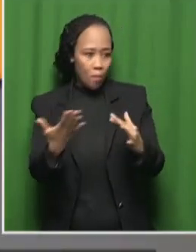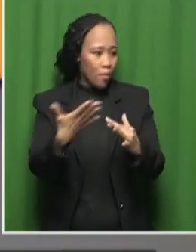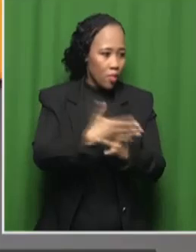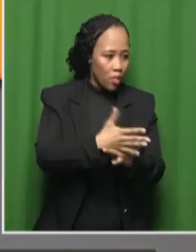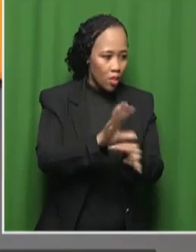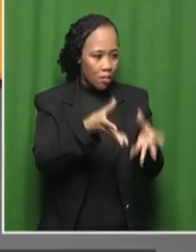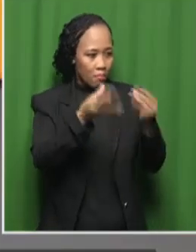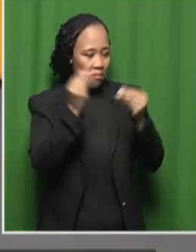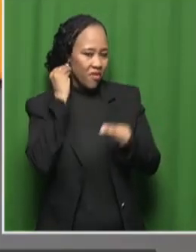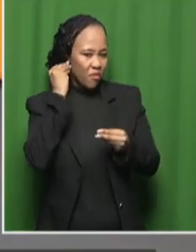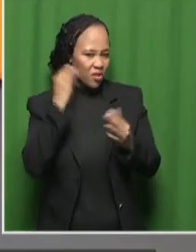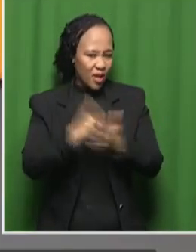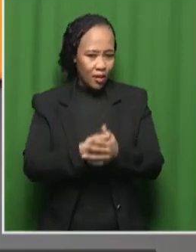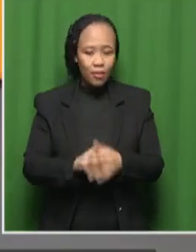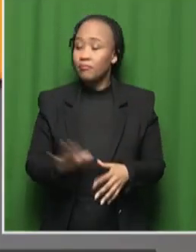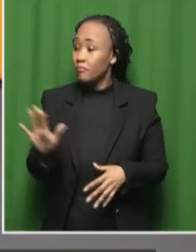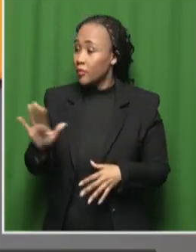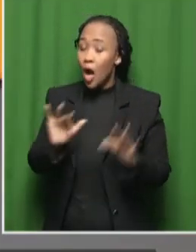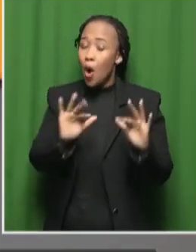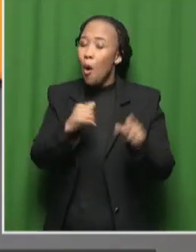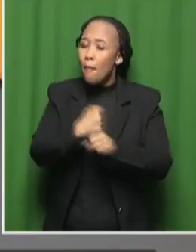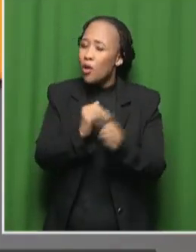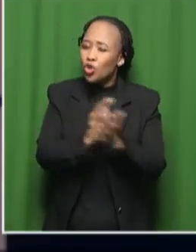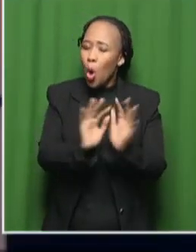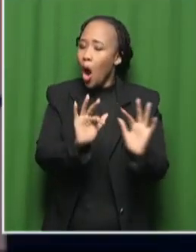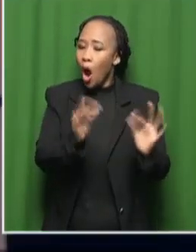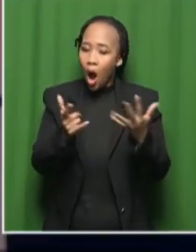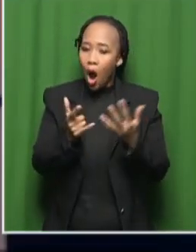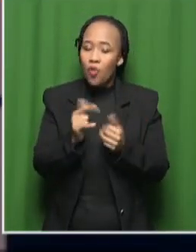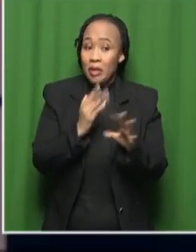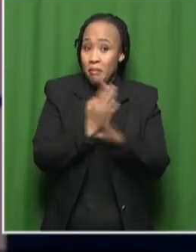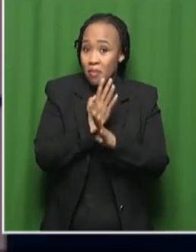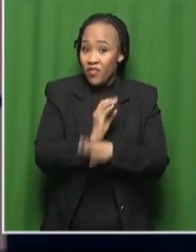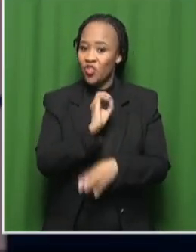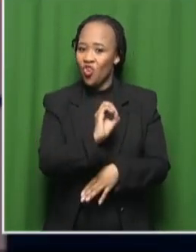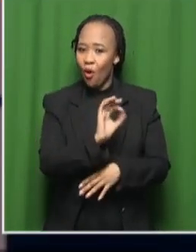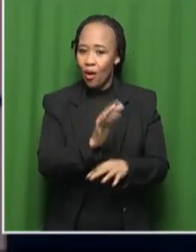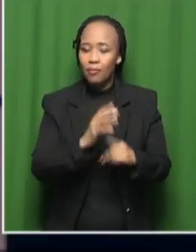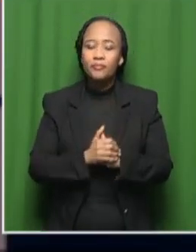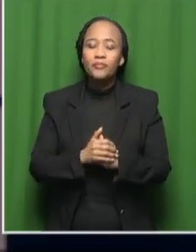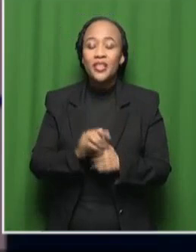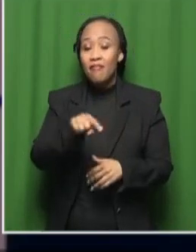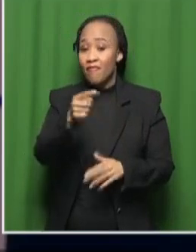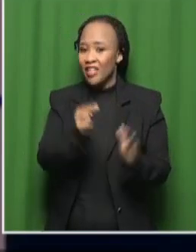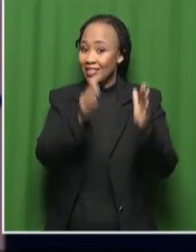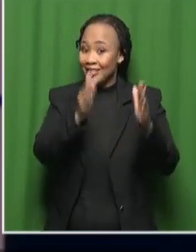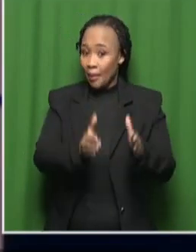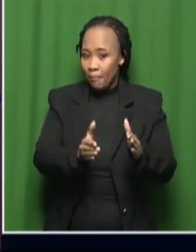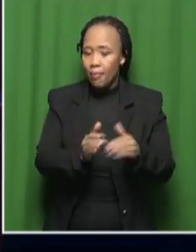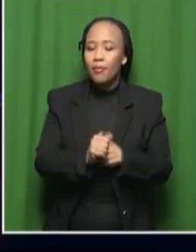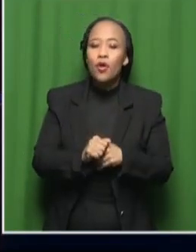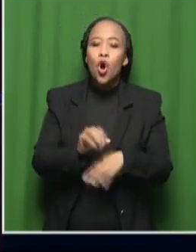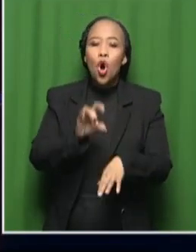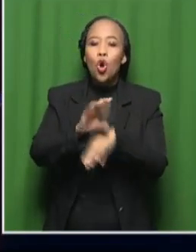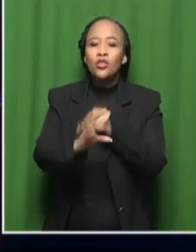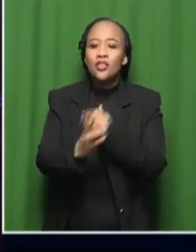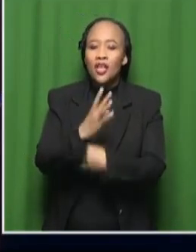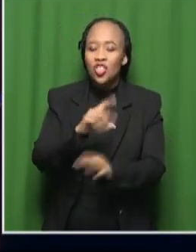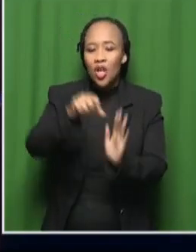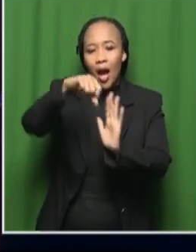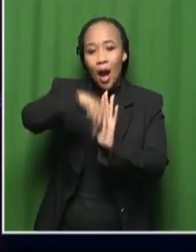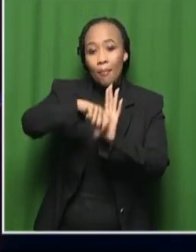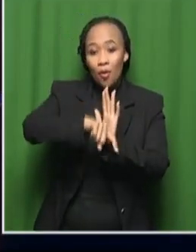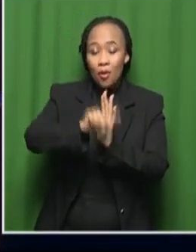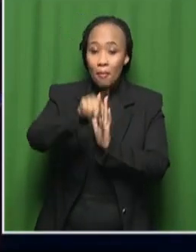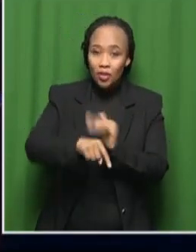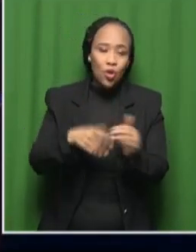the doctor-patient privacy is maintained in this particular platform? Well, in our app, so basically for step 1, you're going to upload that consultation. Whatever the doctor's told you, you